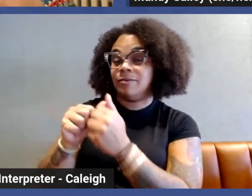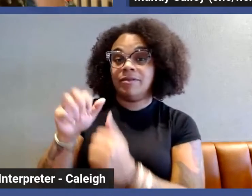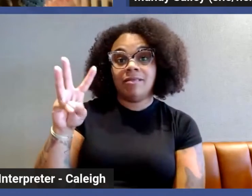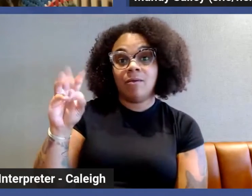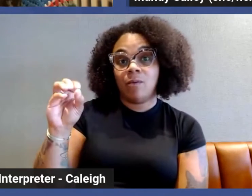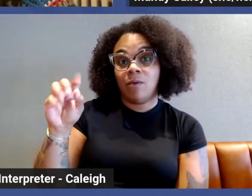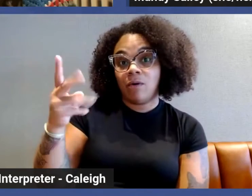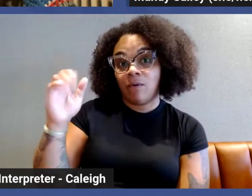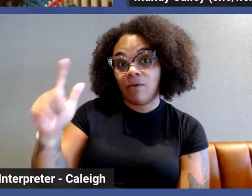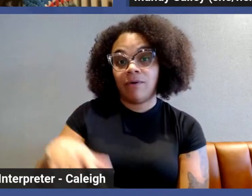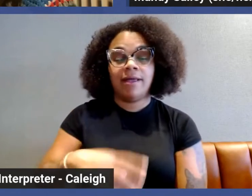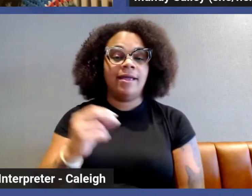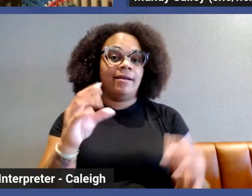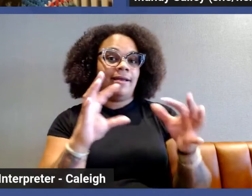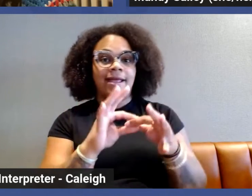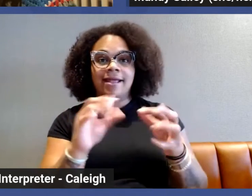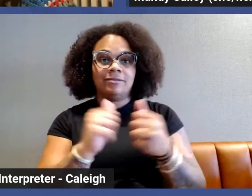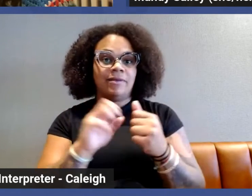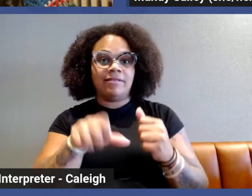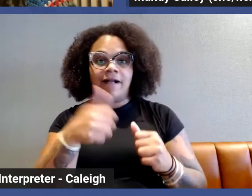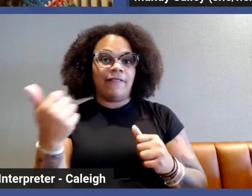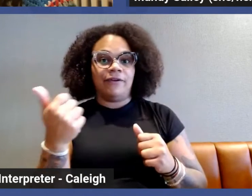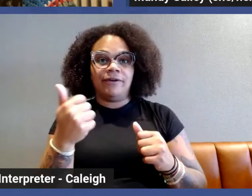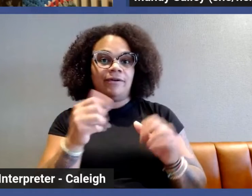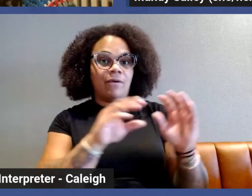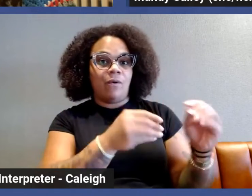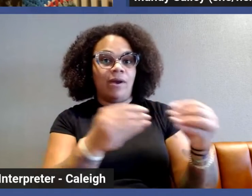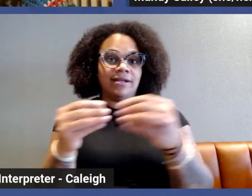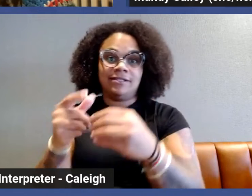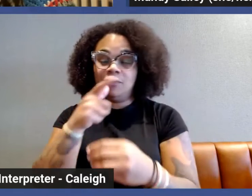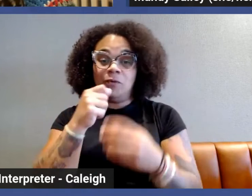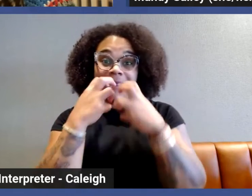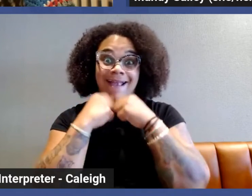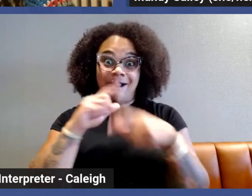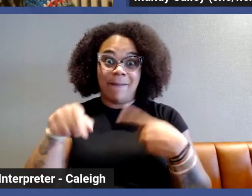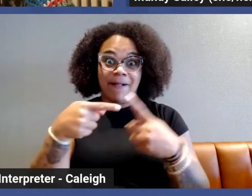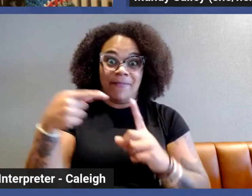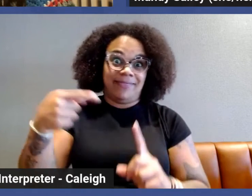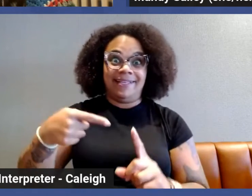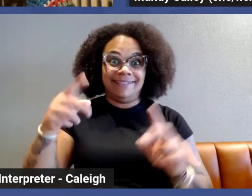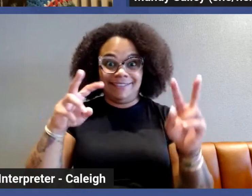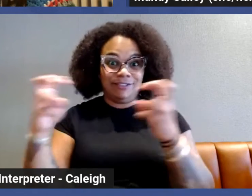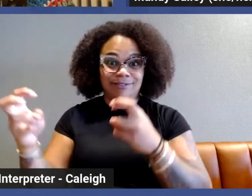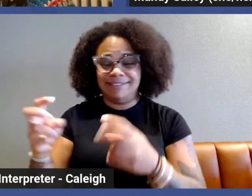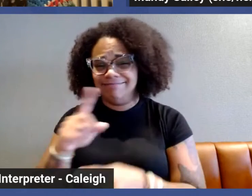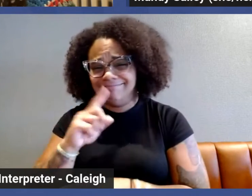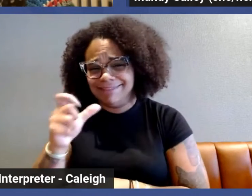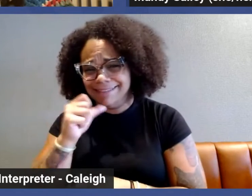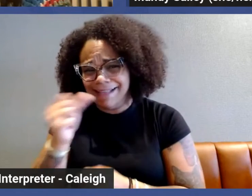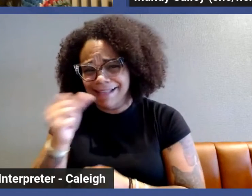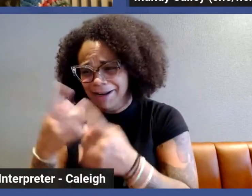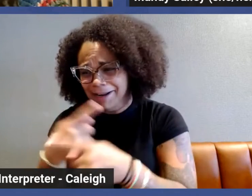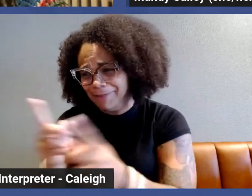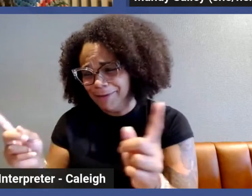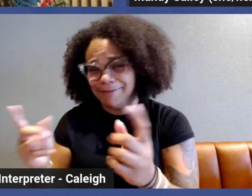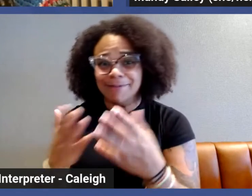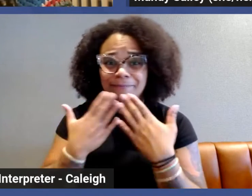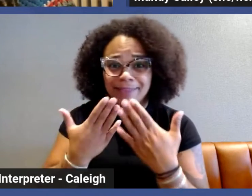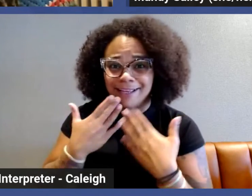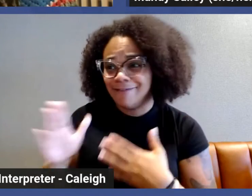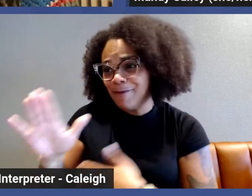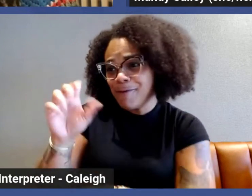the handful of other organizations that care about this stuff, because there's not very many of you. So thank you for the work you